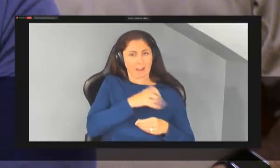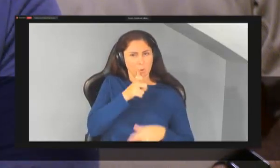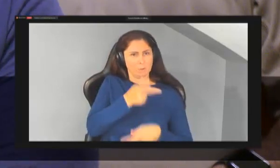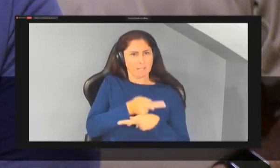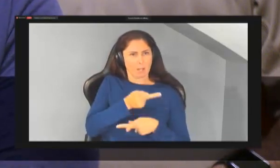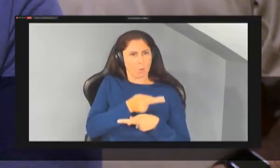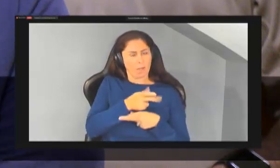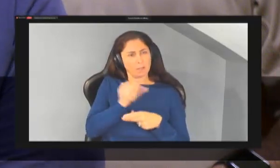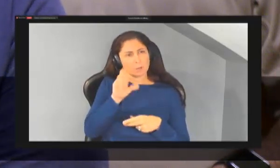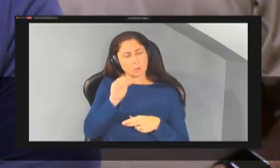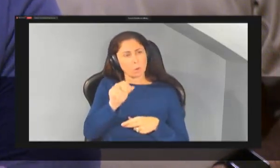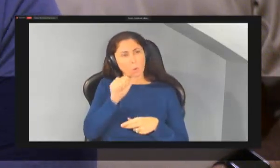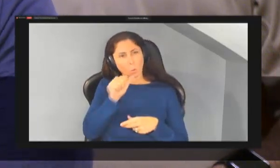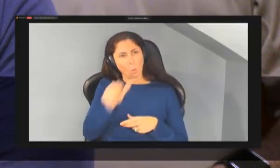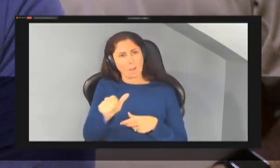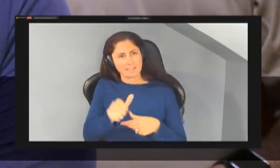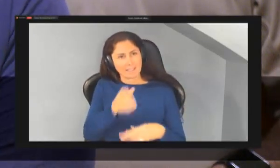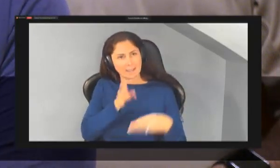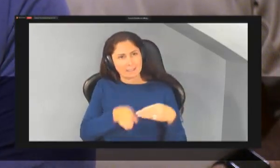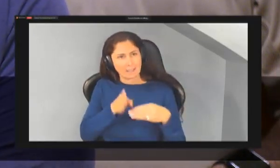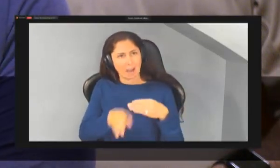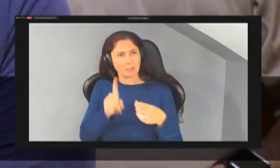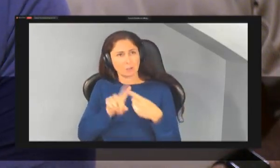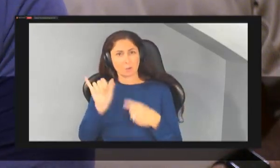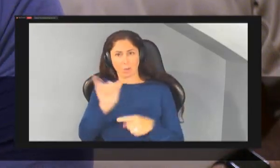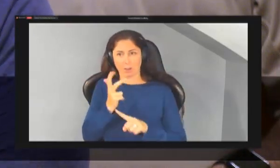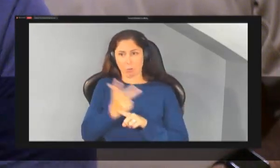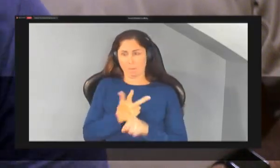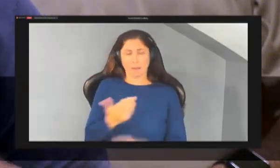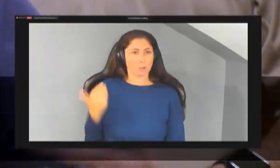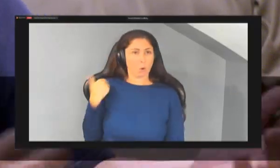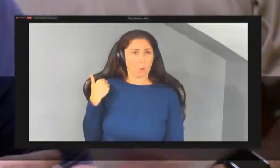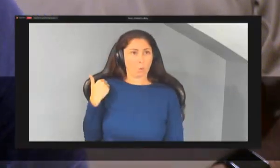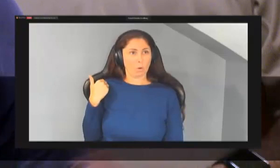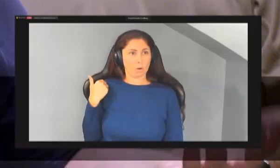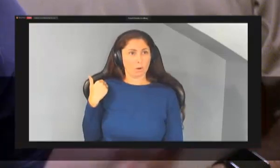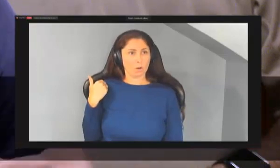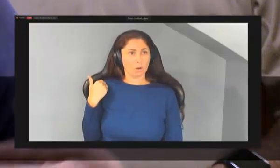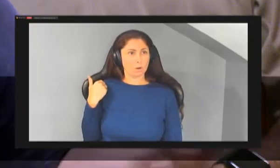wasn't getting done until 3 months ago.